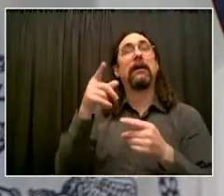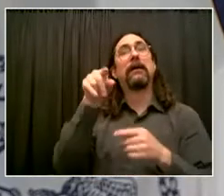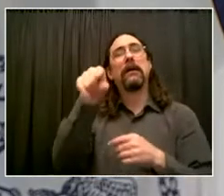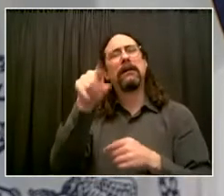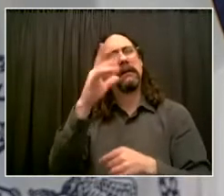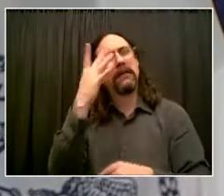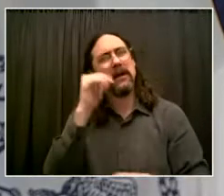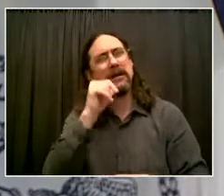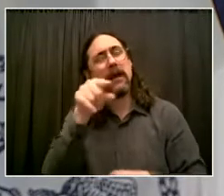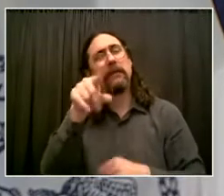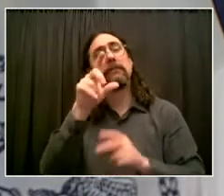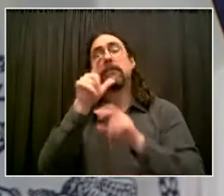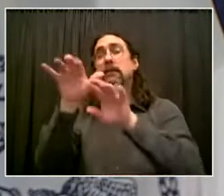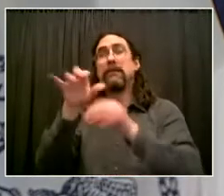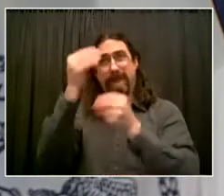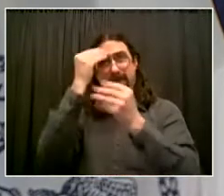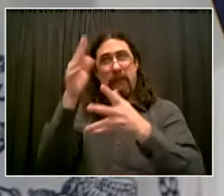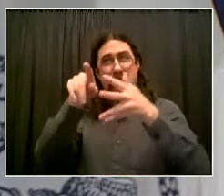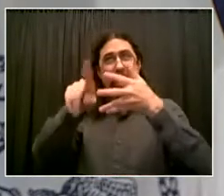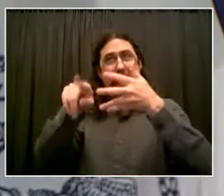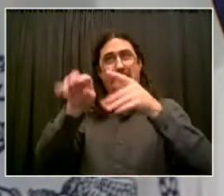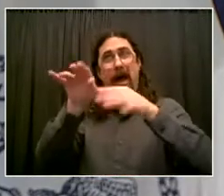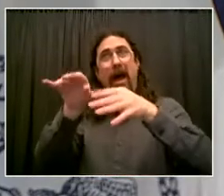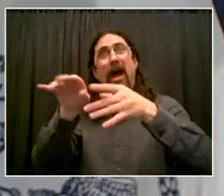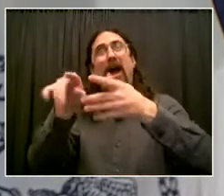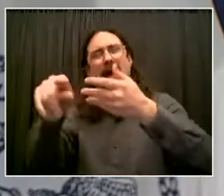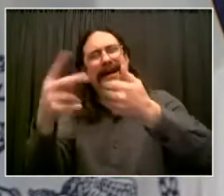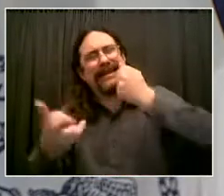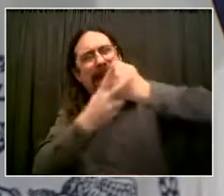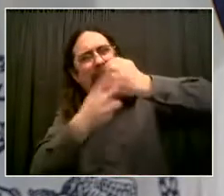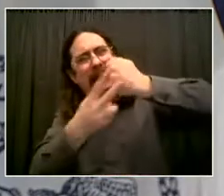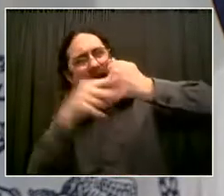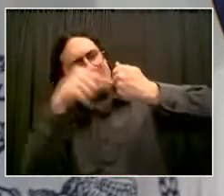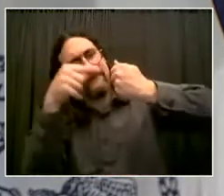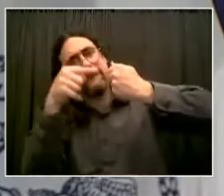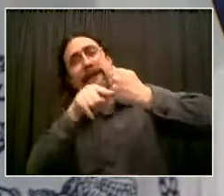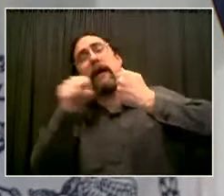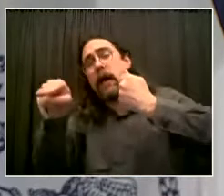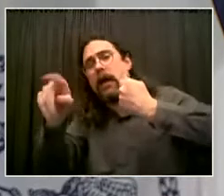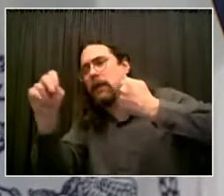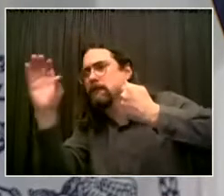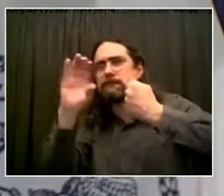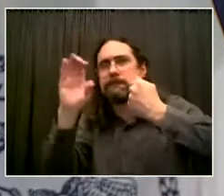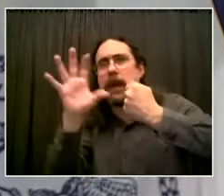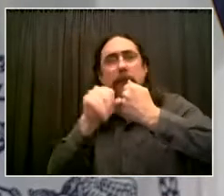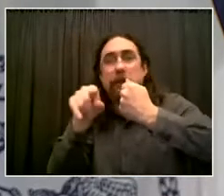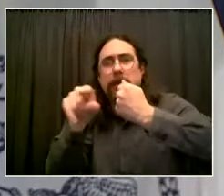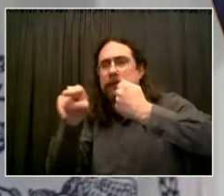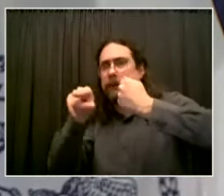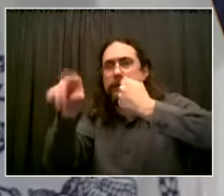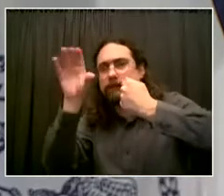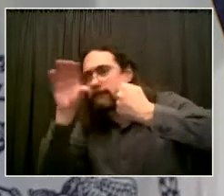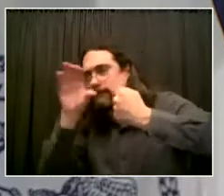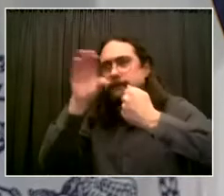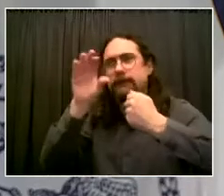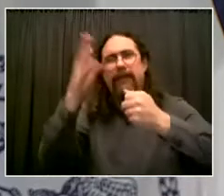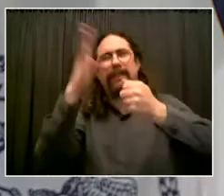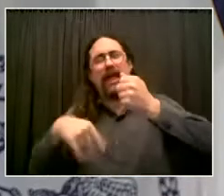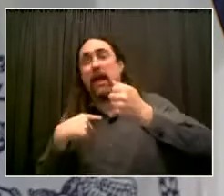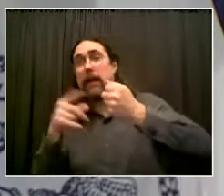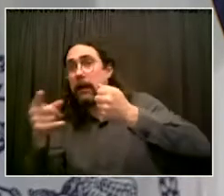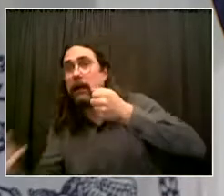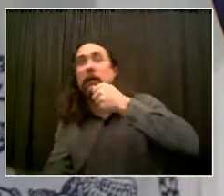It's a really good question. It's something I have raised. Great minds think alike, Juliette. I've raised this too. I again